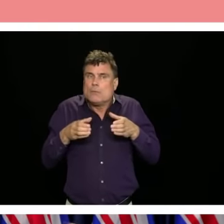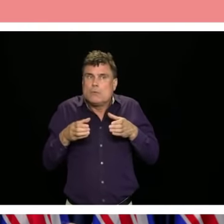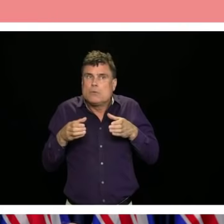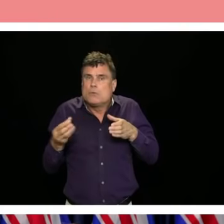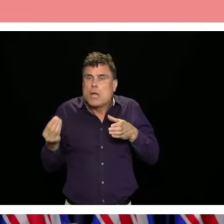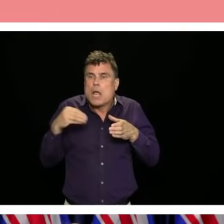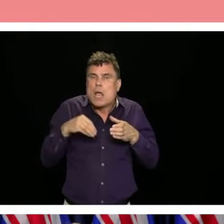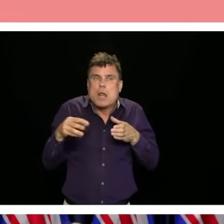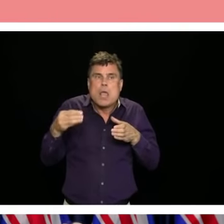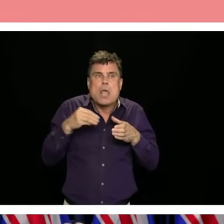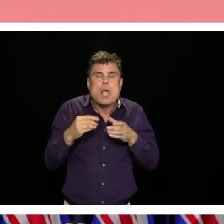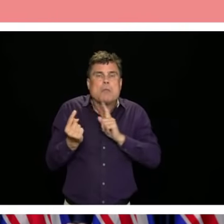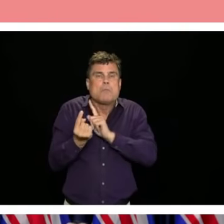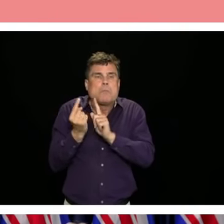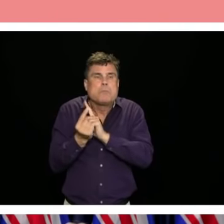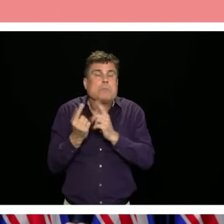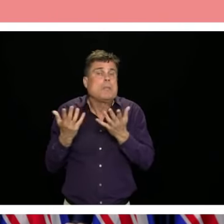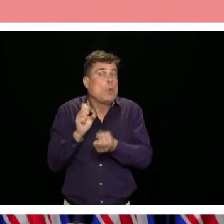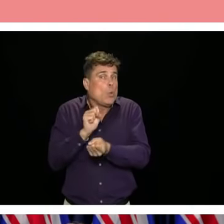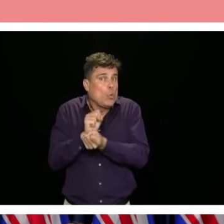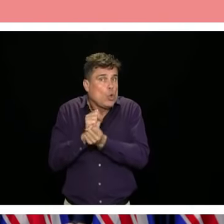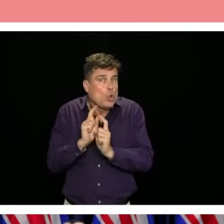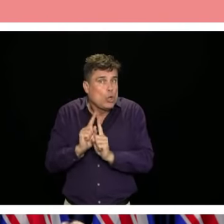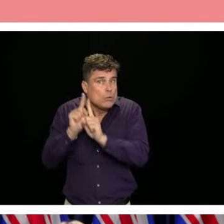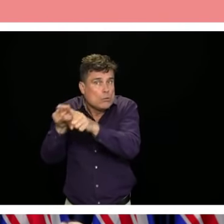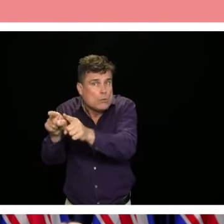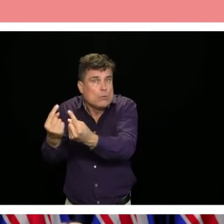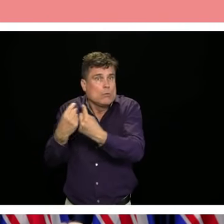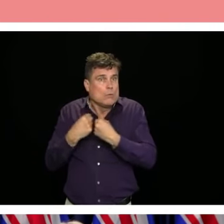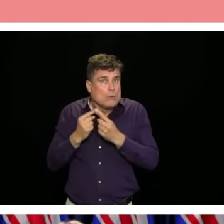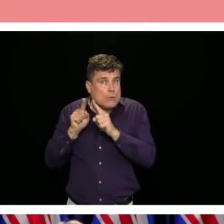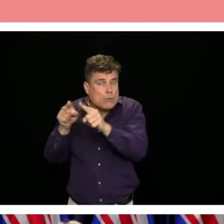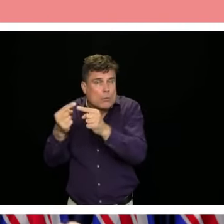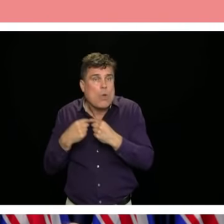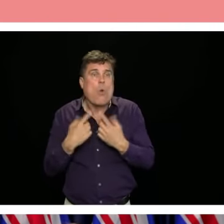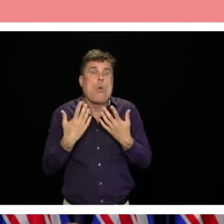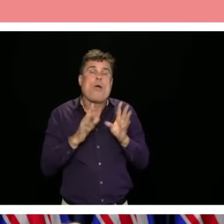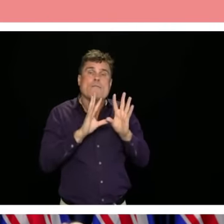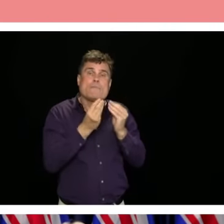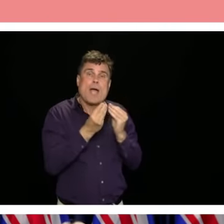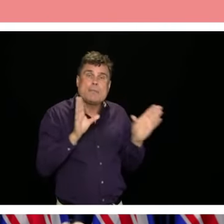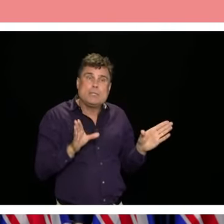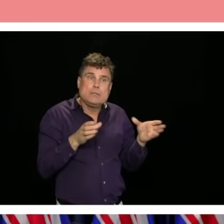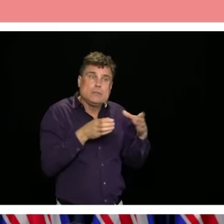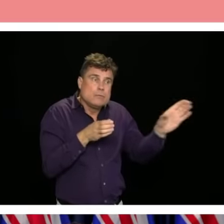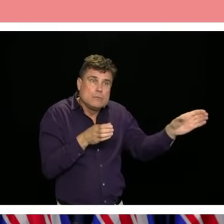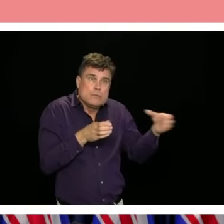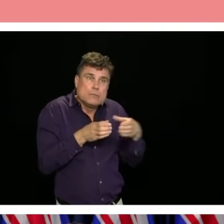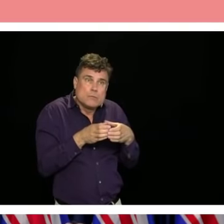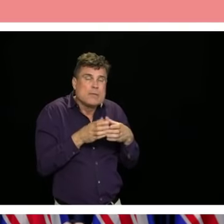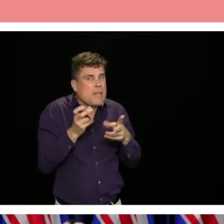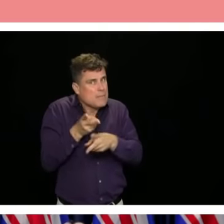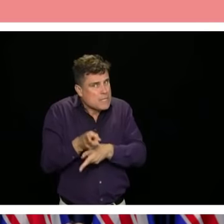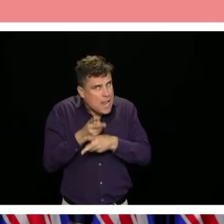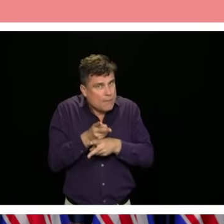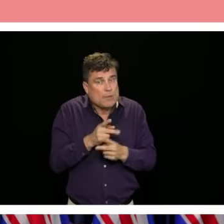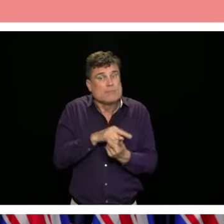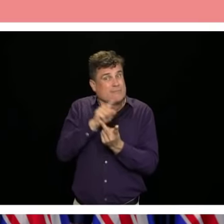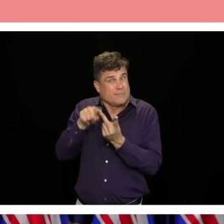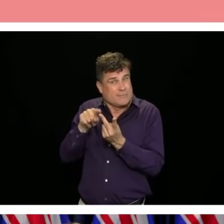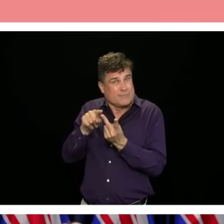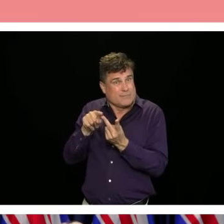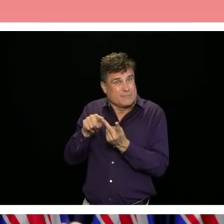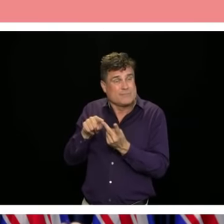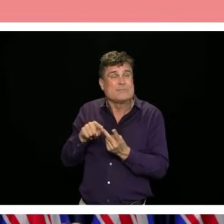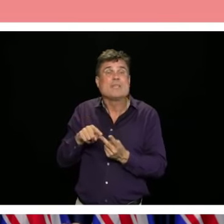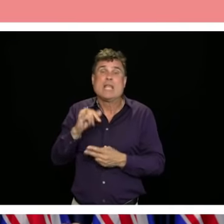ourselves. One is by reducing the numbers of contacts, and we're talking about that with keeping our groups small, the importance of